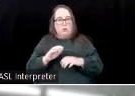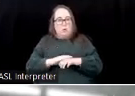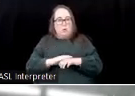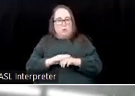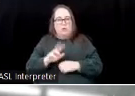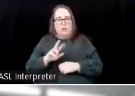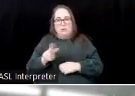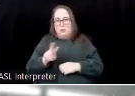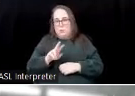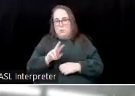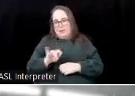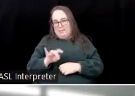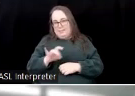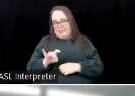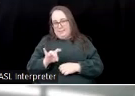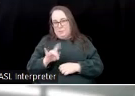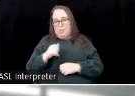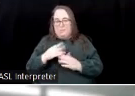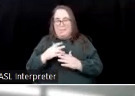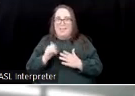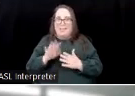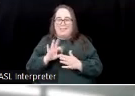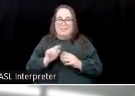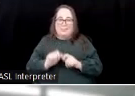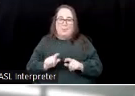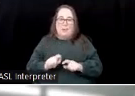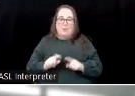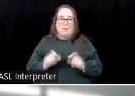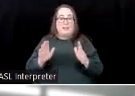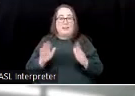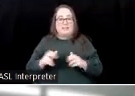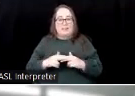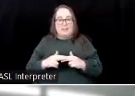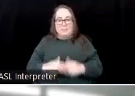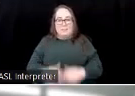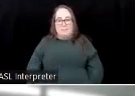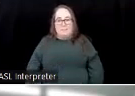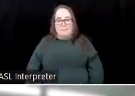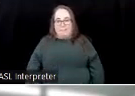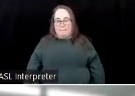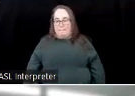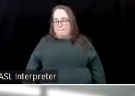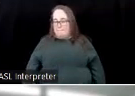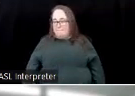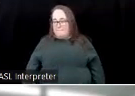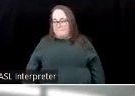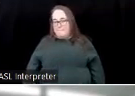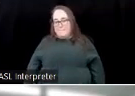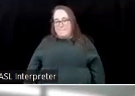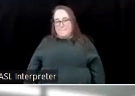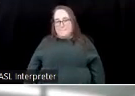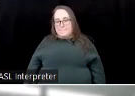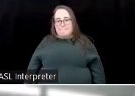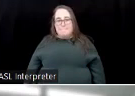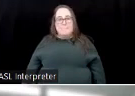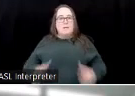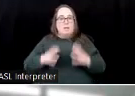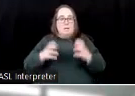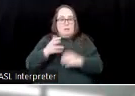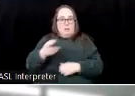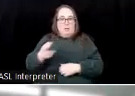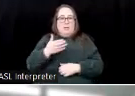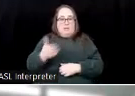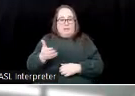2218. So there'll be a lot of links going out on that. Could we go to the next slide, please? And so there's a lot of resources, things